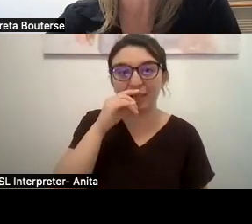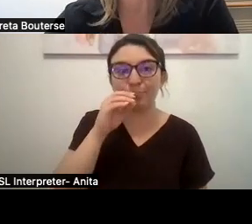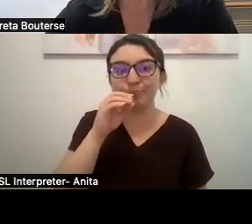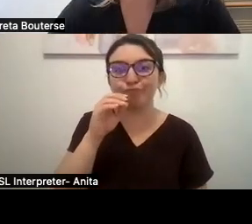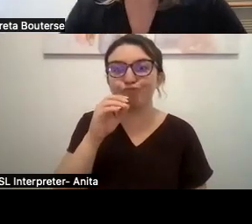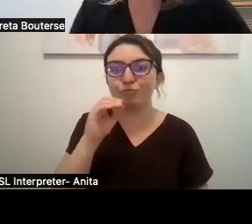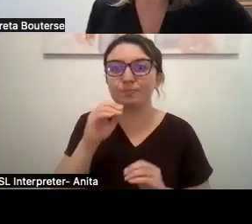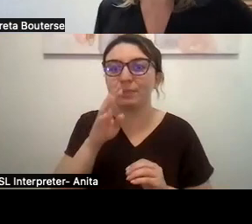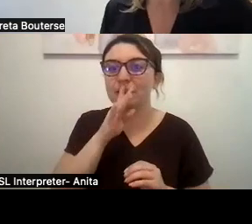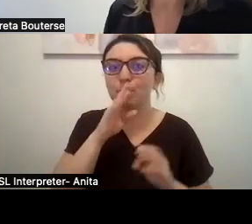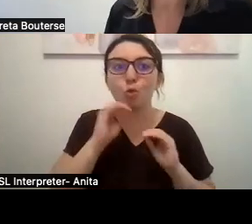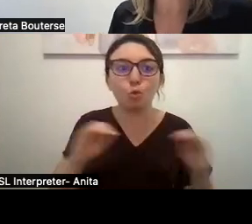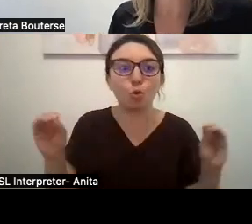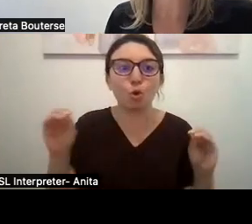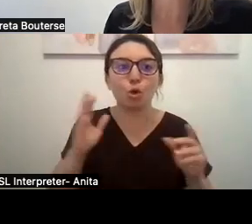right now